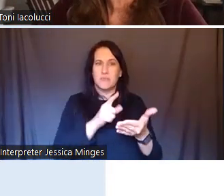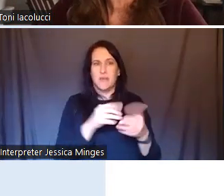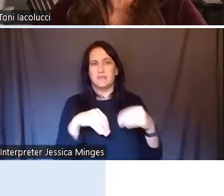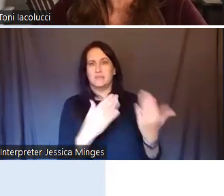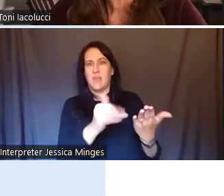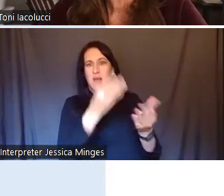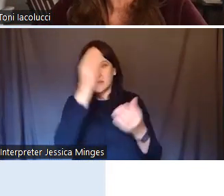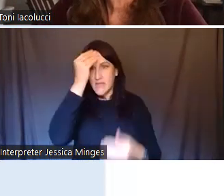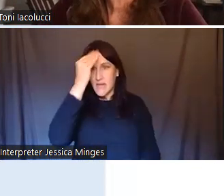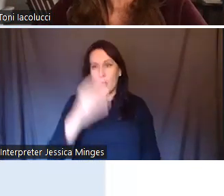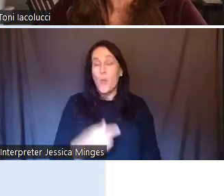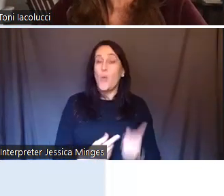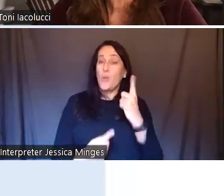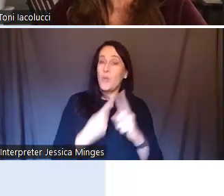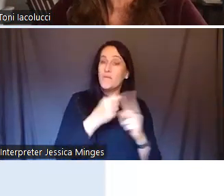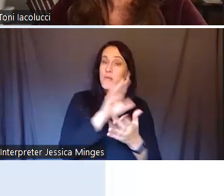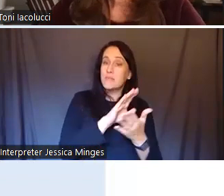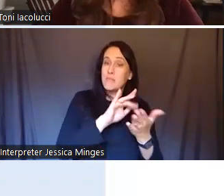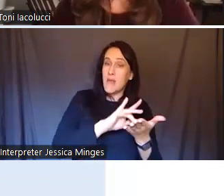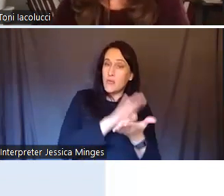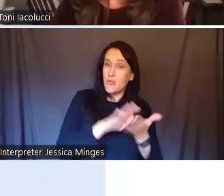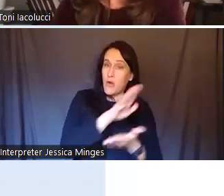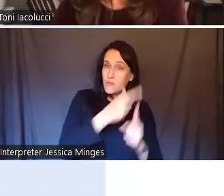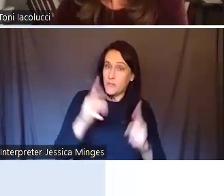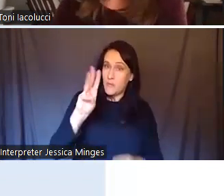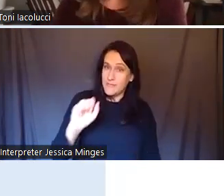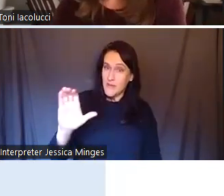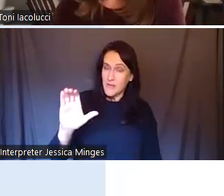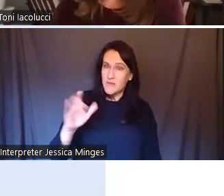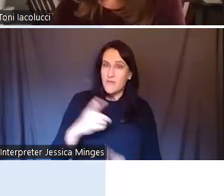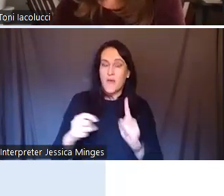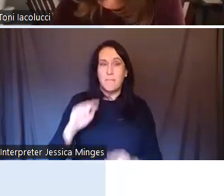them out of the Medical College of Wisconsin in Milwaukee